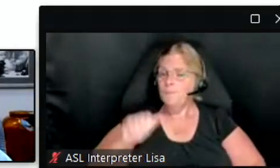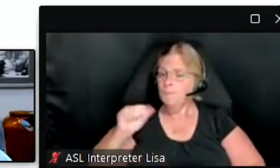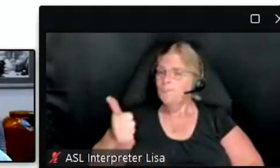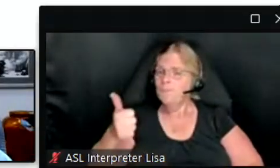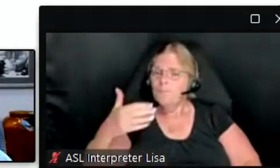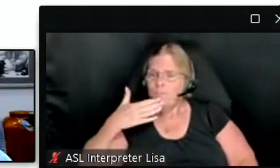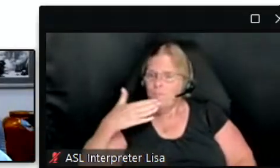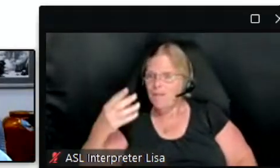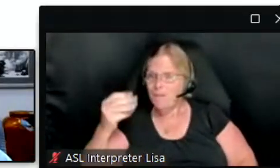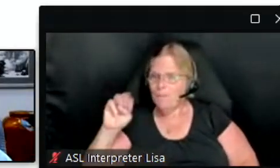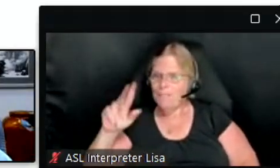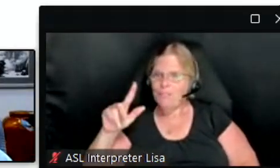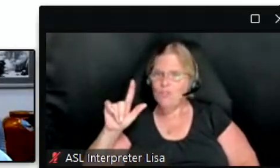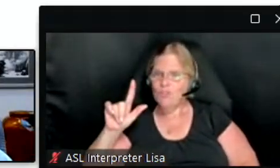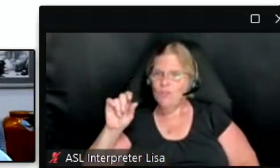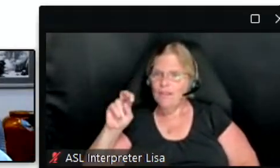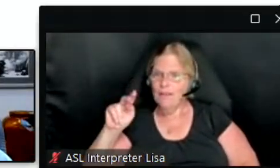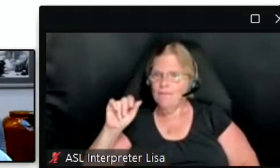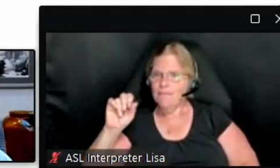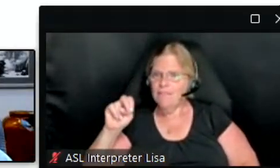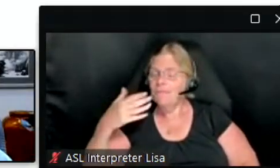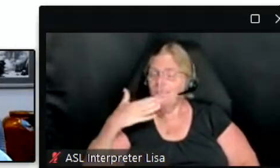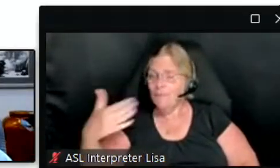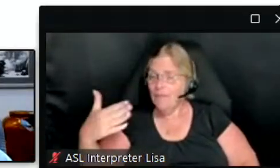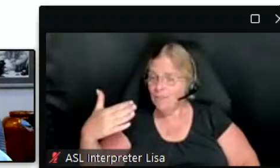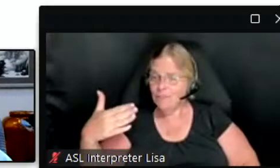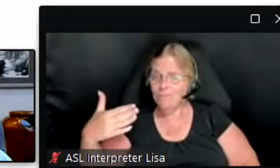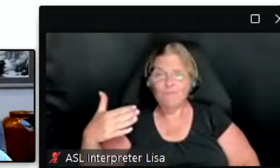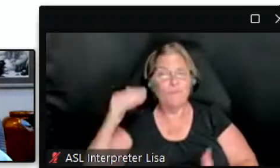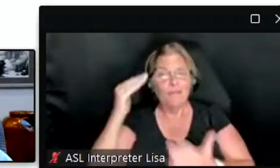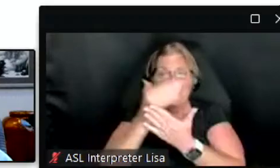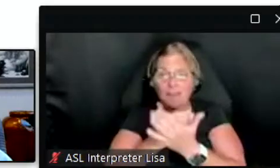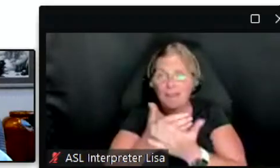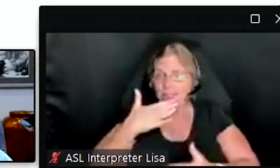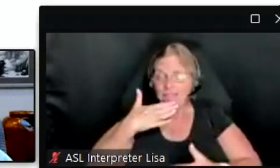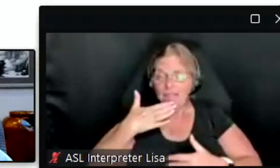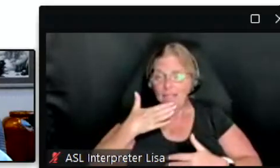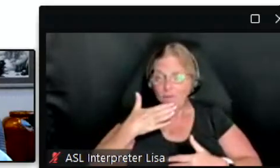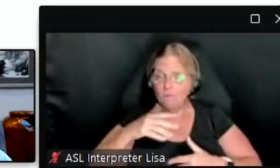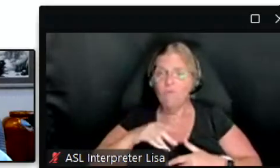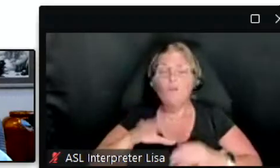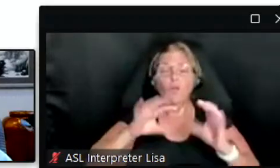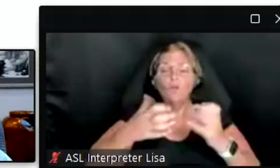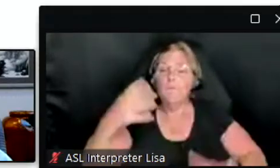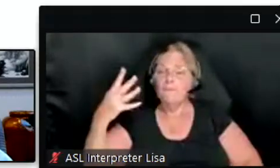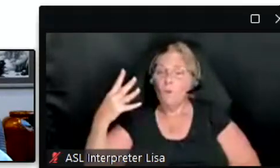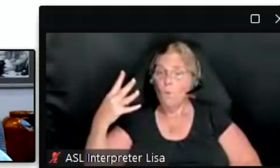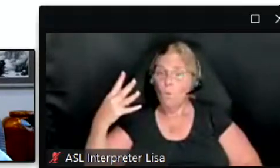thing. No, that was a great list. And how about group 4?